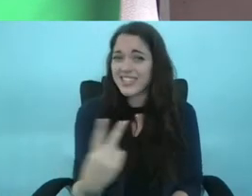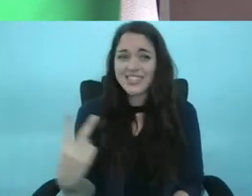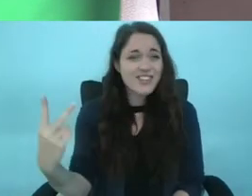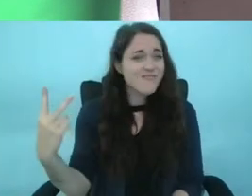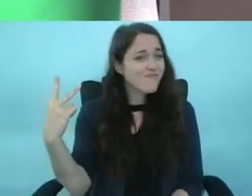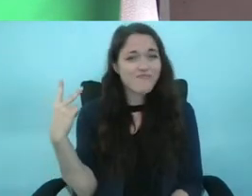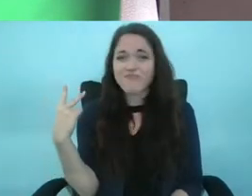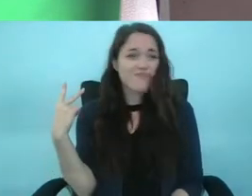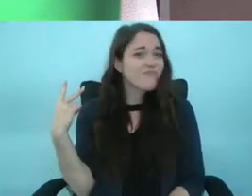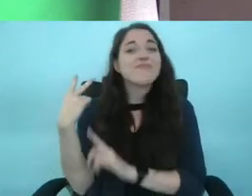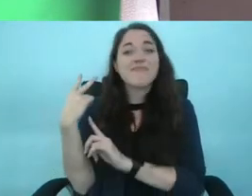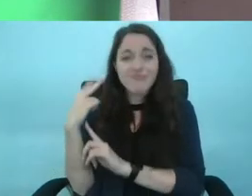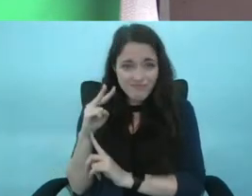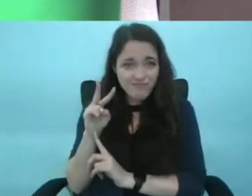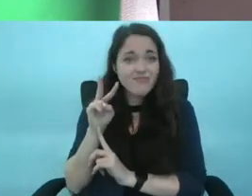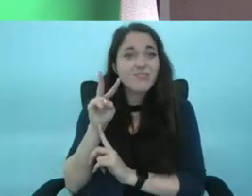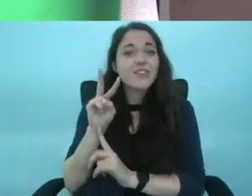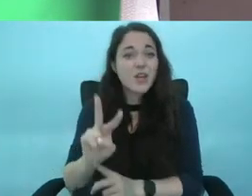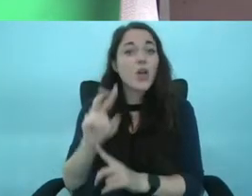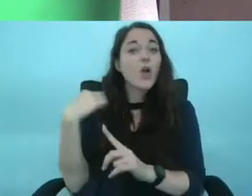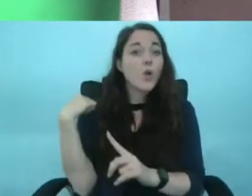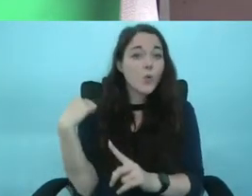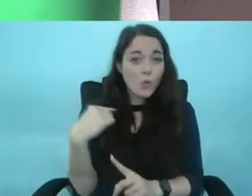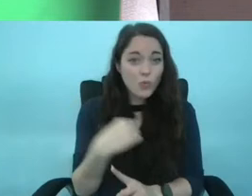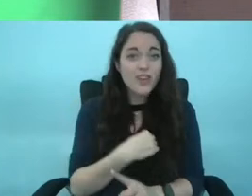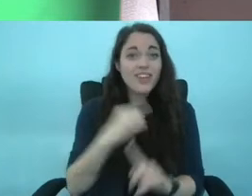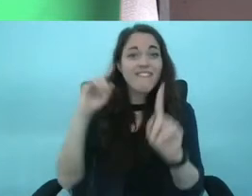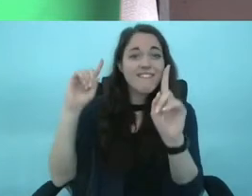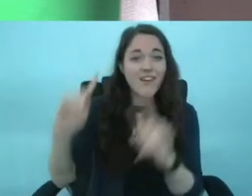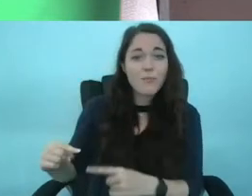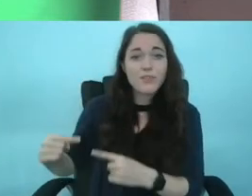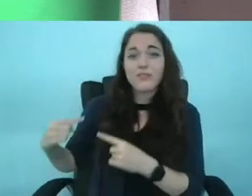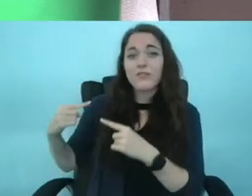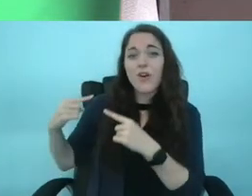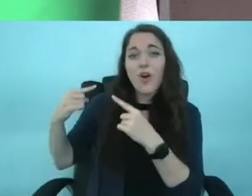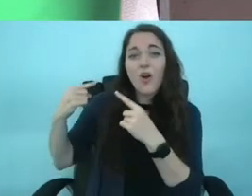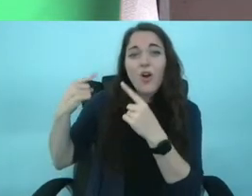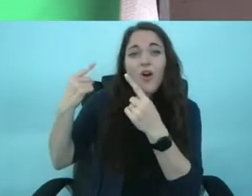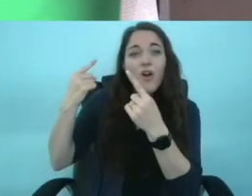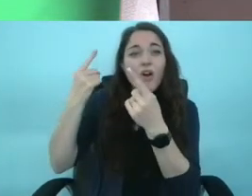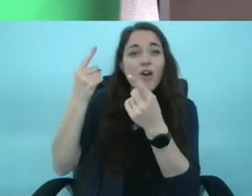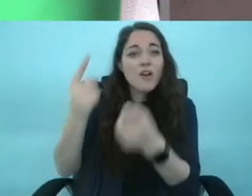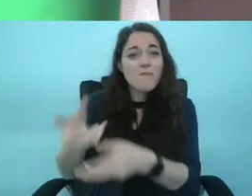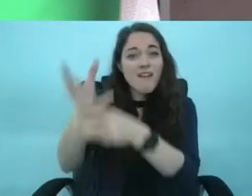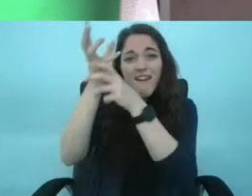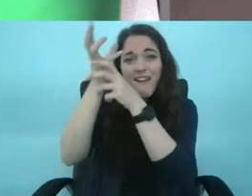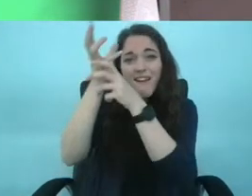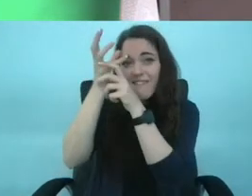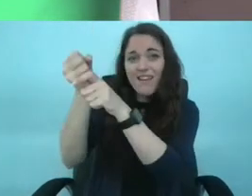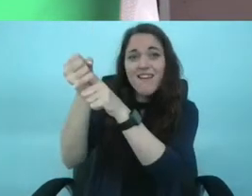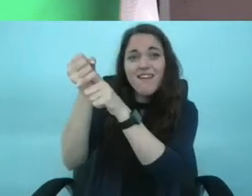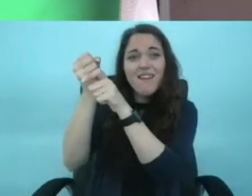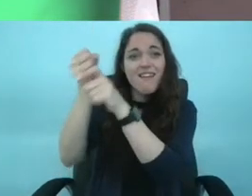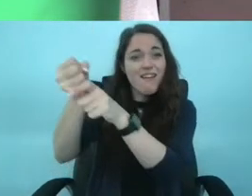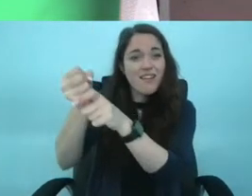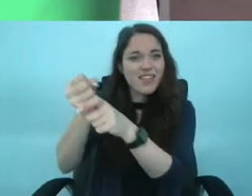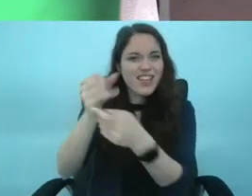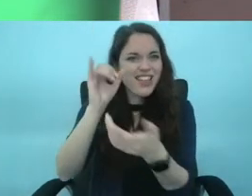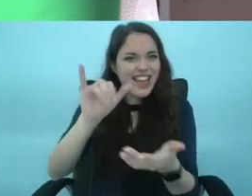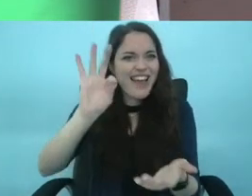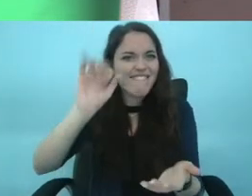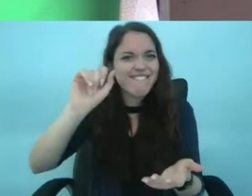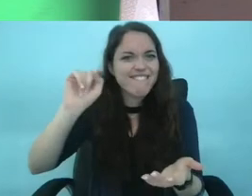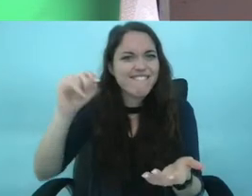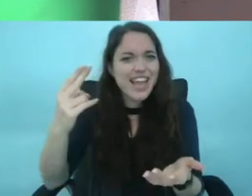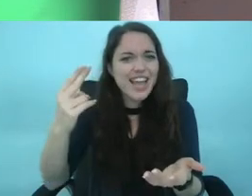around. We've come this far by faith." This faith, this strongly